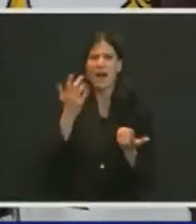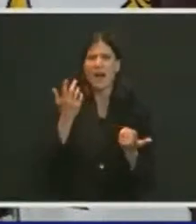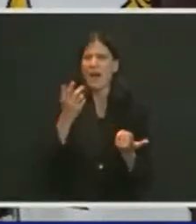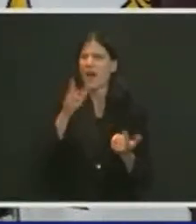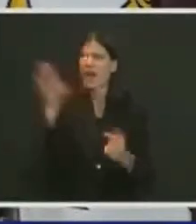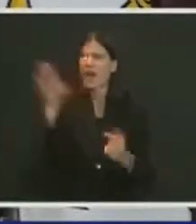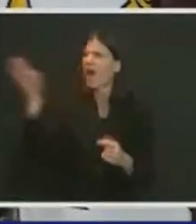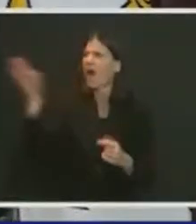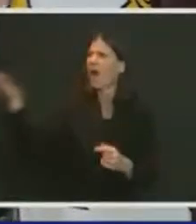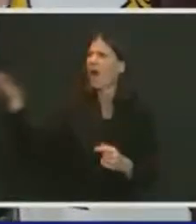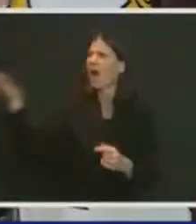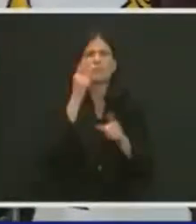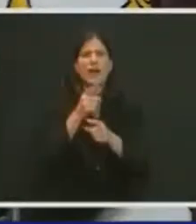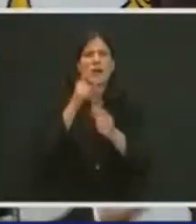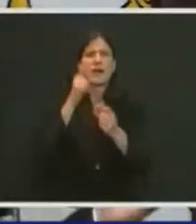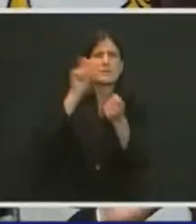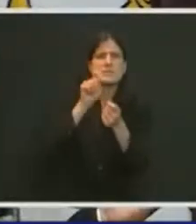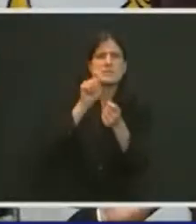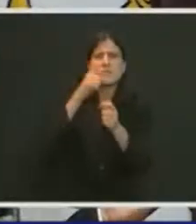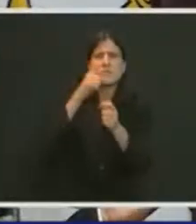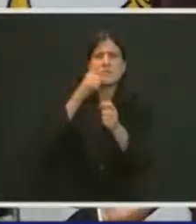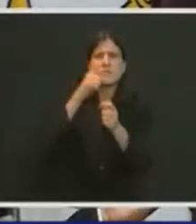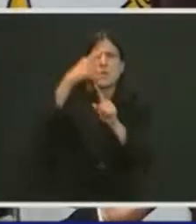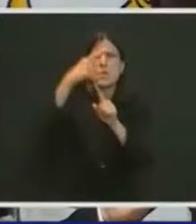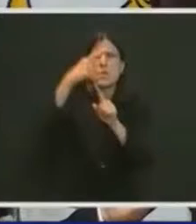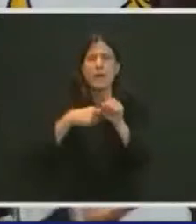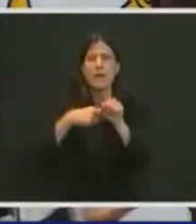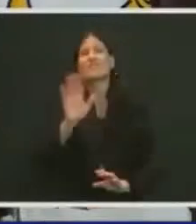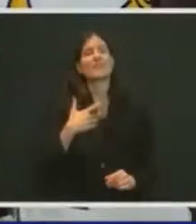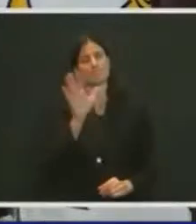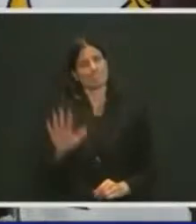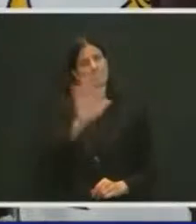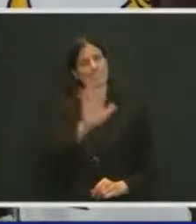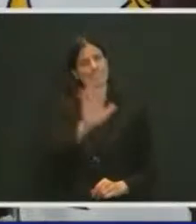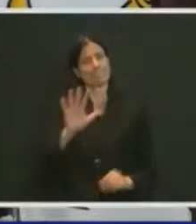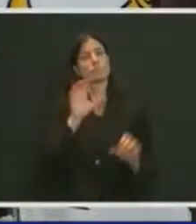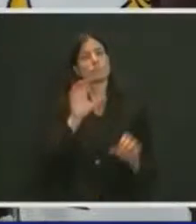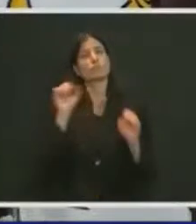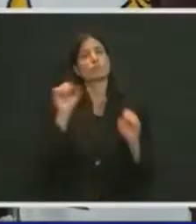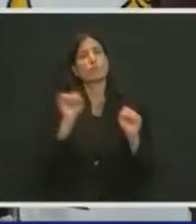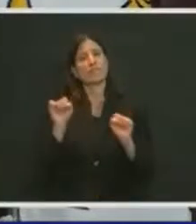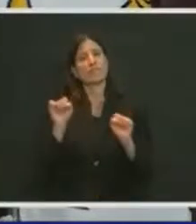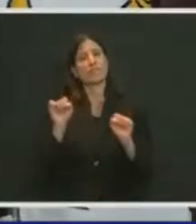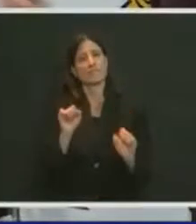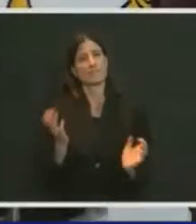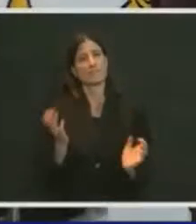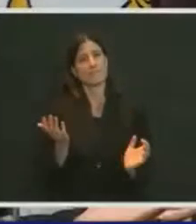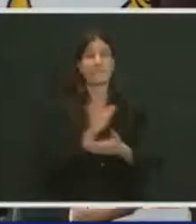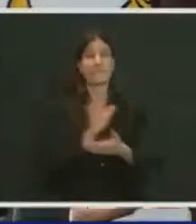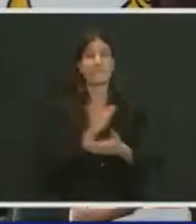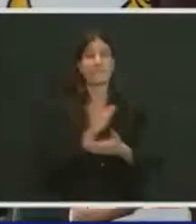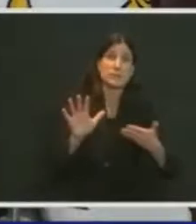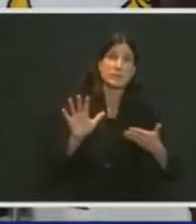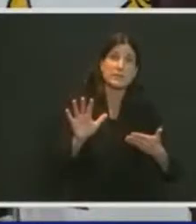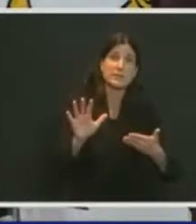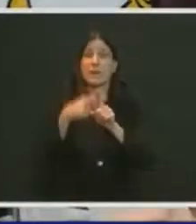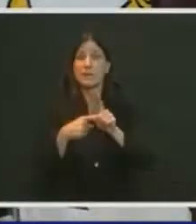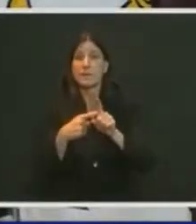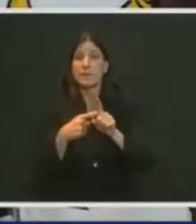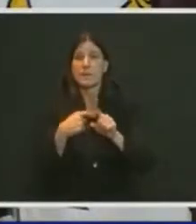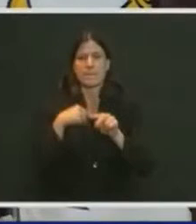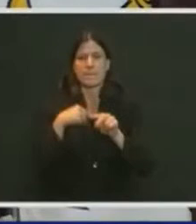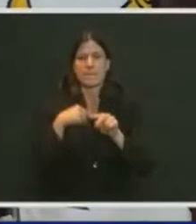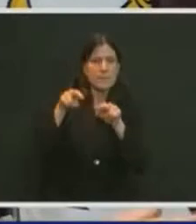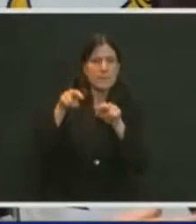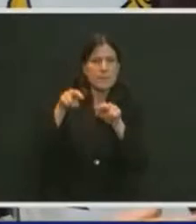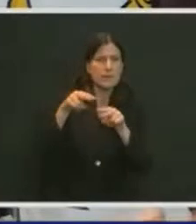you, roughly, you want to do things for 14 days and roughly observe them for 14 days, which is about 28 days, which is about